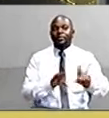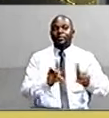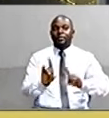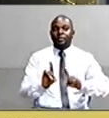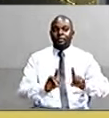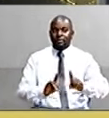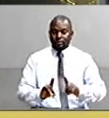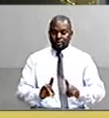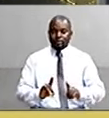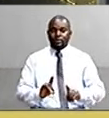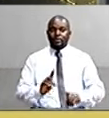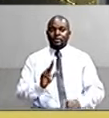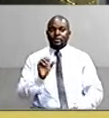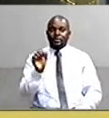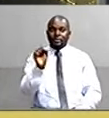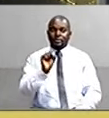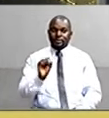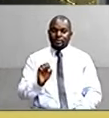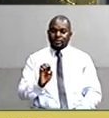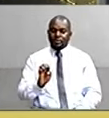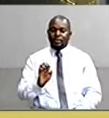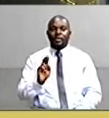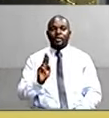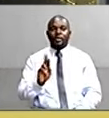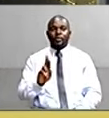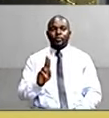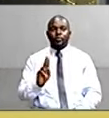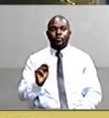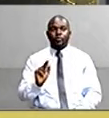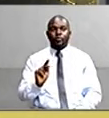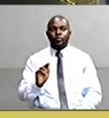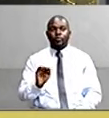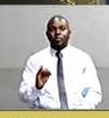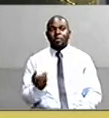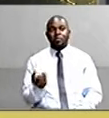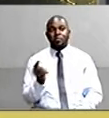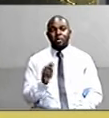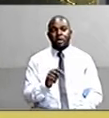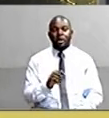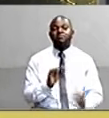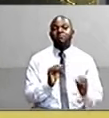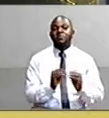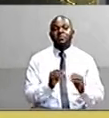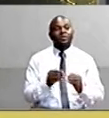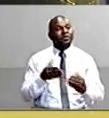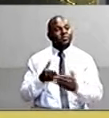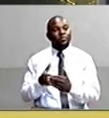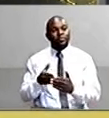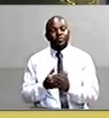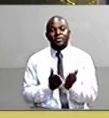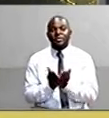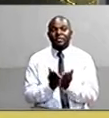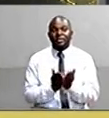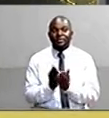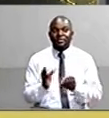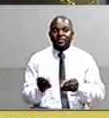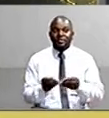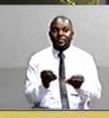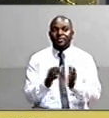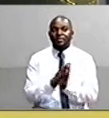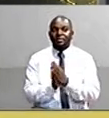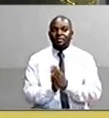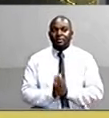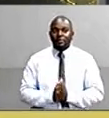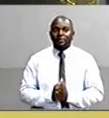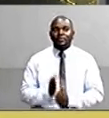KCCA, Sam Serunkuma, says technical team not attending council meeting does not affect service delivery at all, as we hear in this